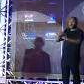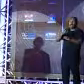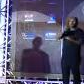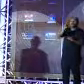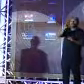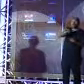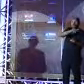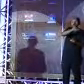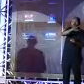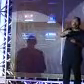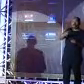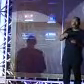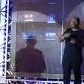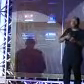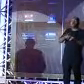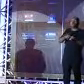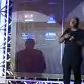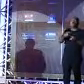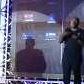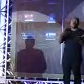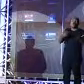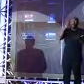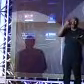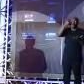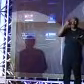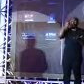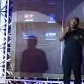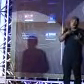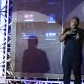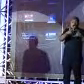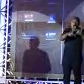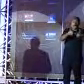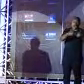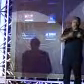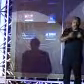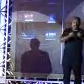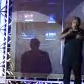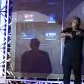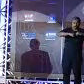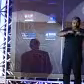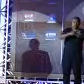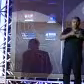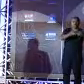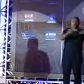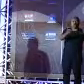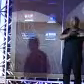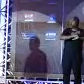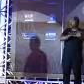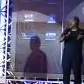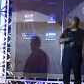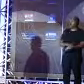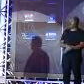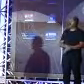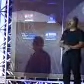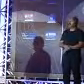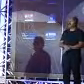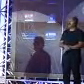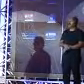Later, we also lost the education department as another one that was dispensable.